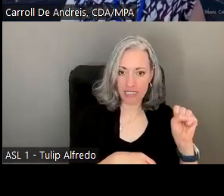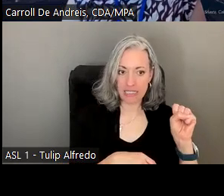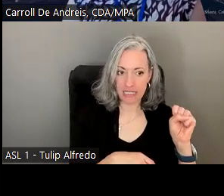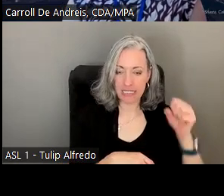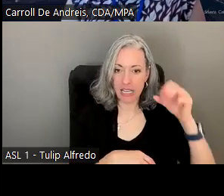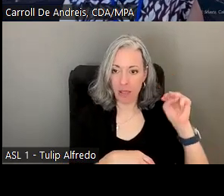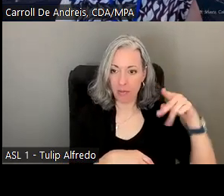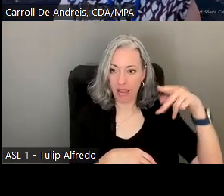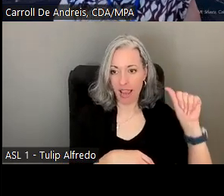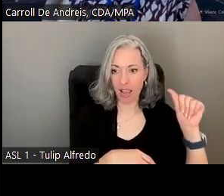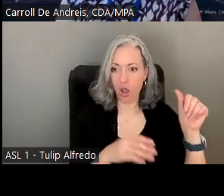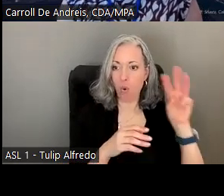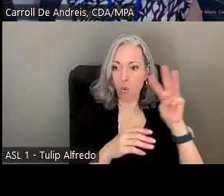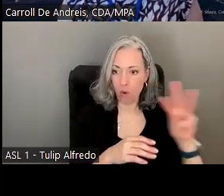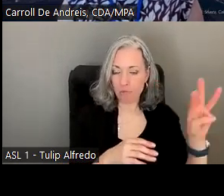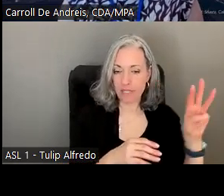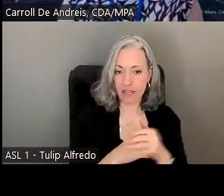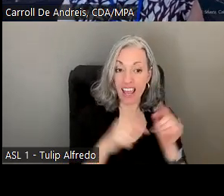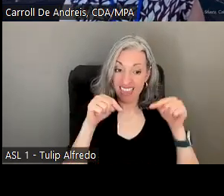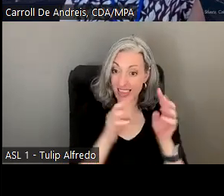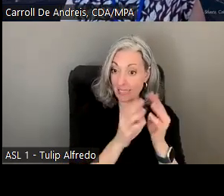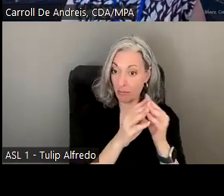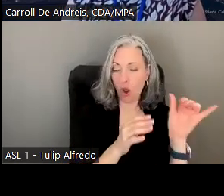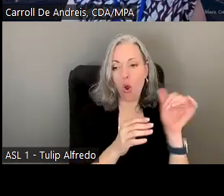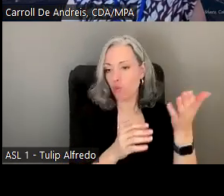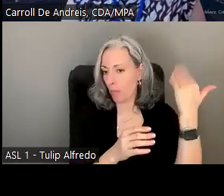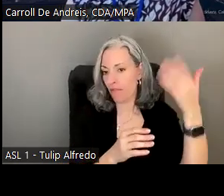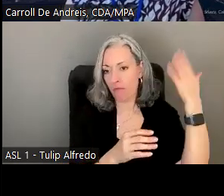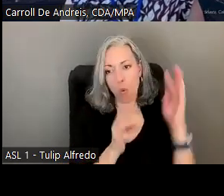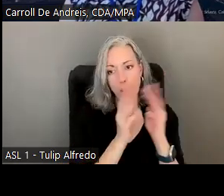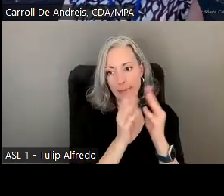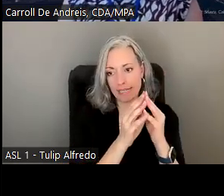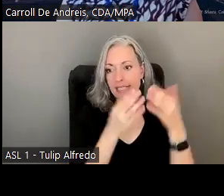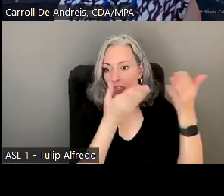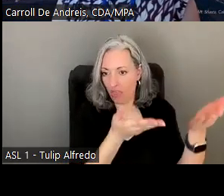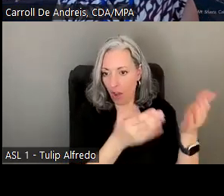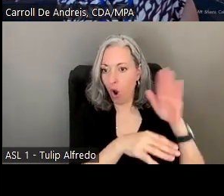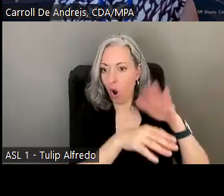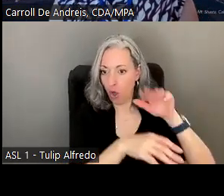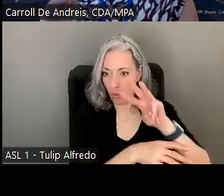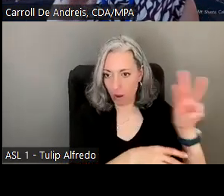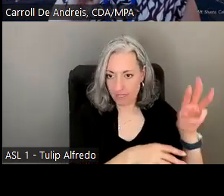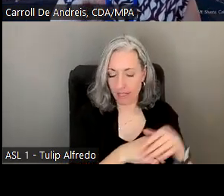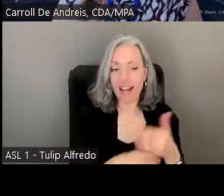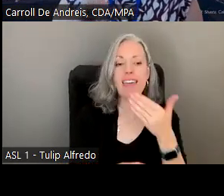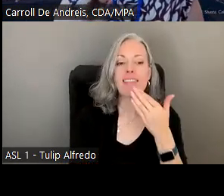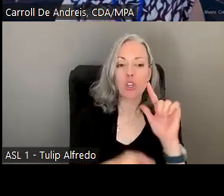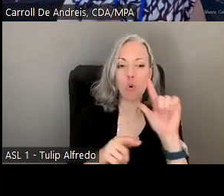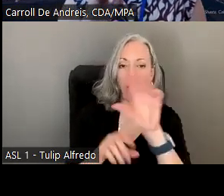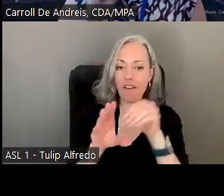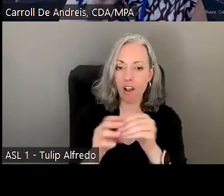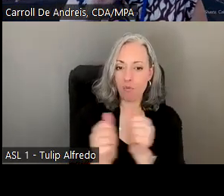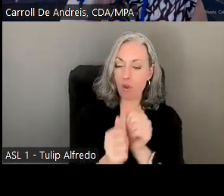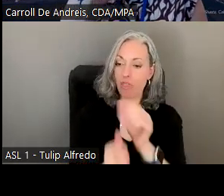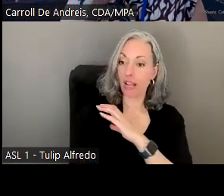webpage. You will find this meeting as well as past meetings. And committee members, thank you for joining us. If you could